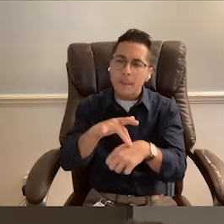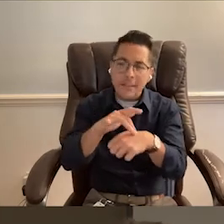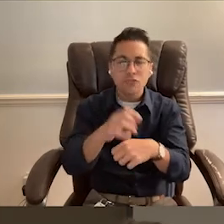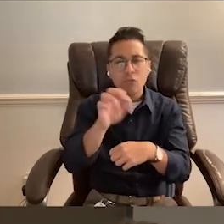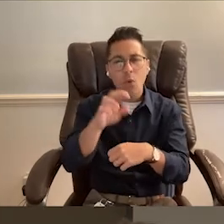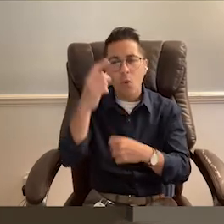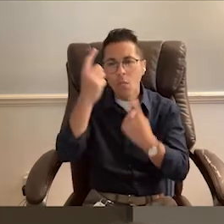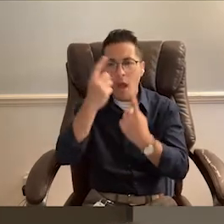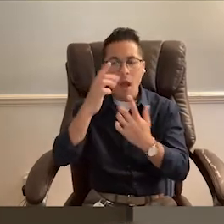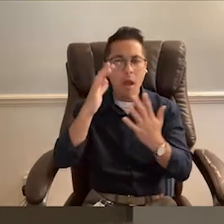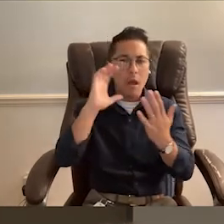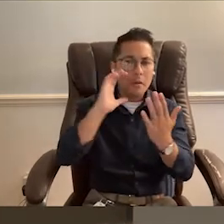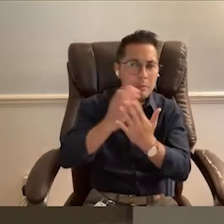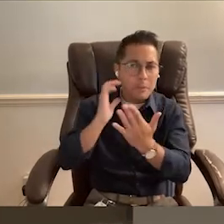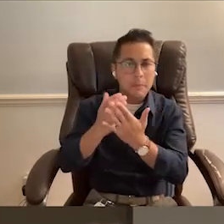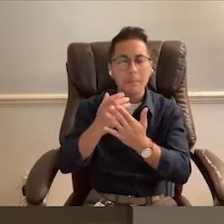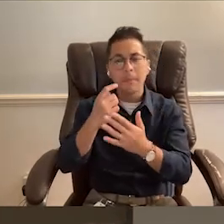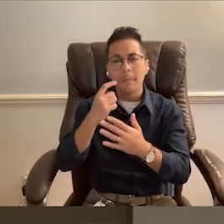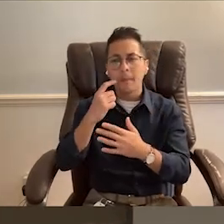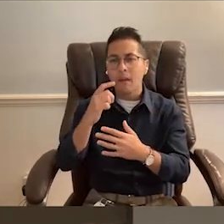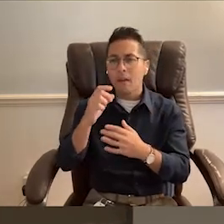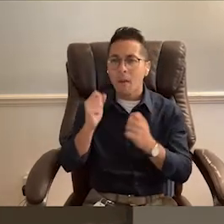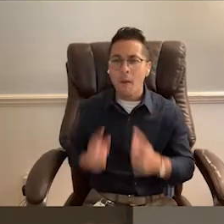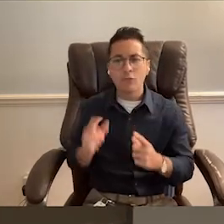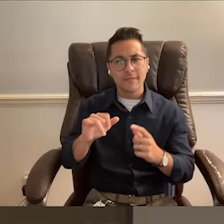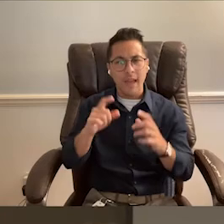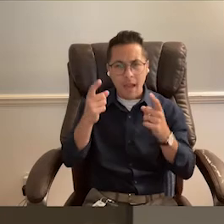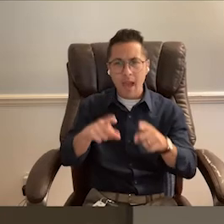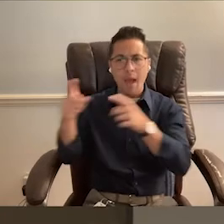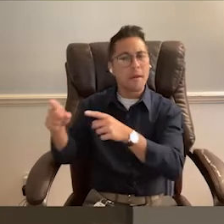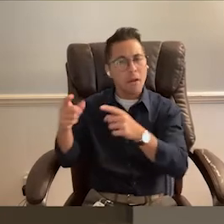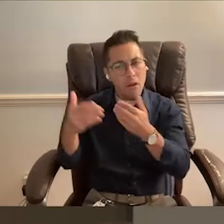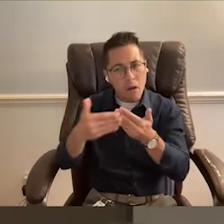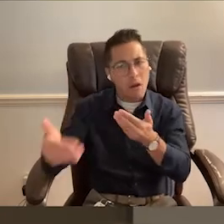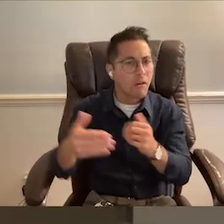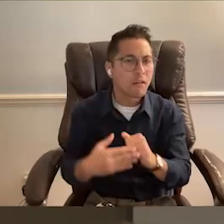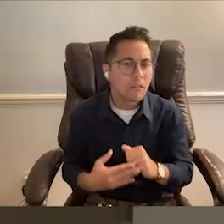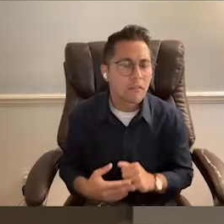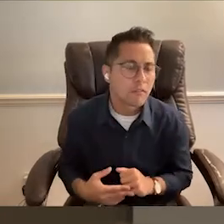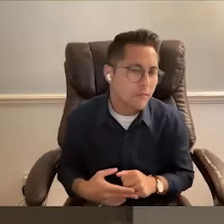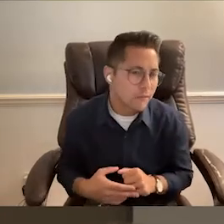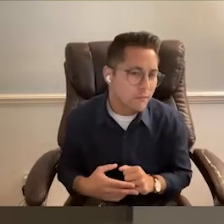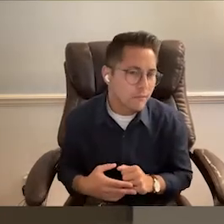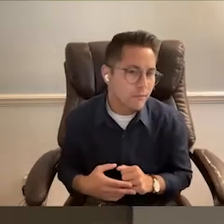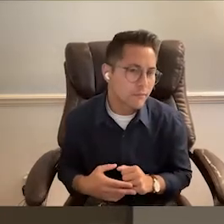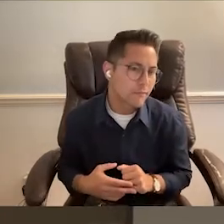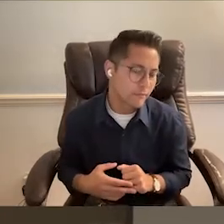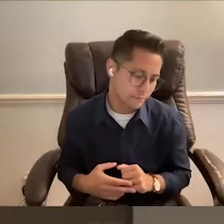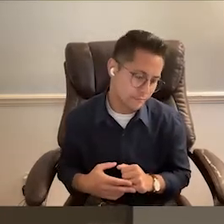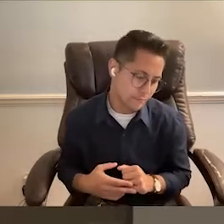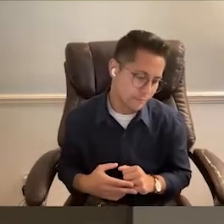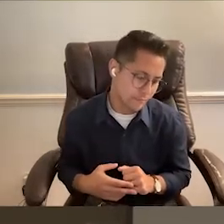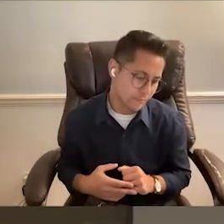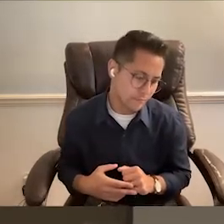obsessive compulsive disorder, is obsessions or thoughts, images, or compulsions that occur repeatedly.